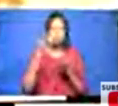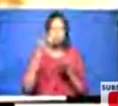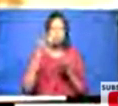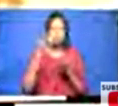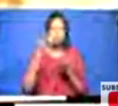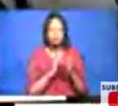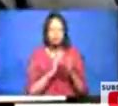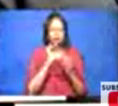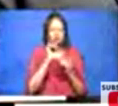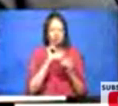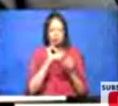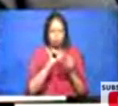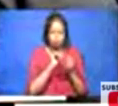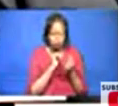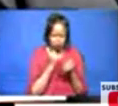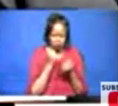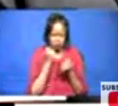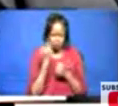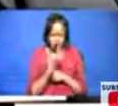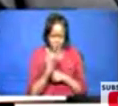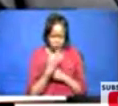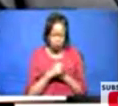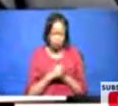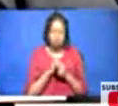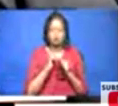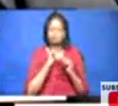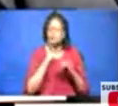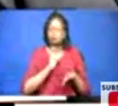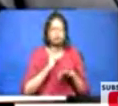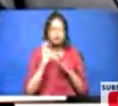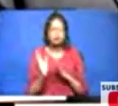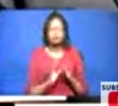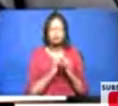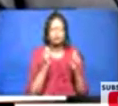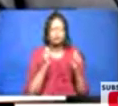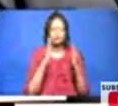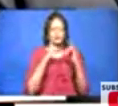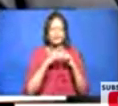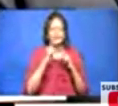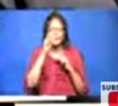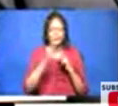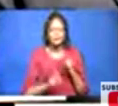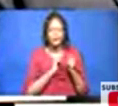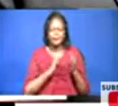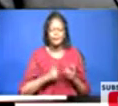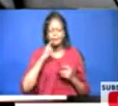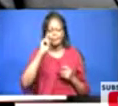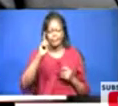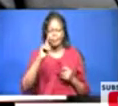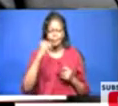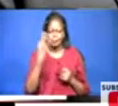ya Jumatano. This will be an orderly celebration, but our regional commissioner for Nairobi on